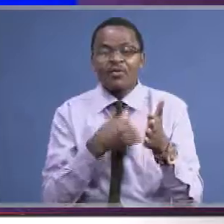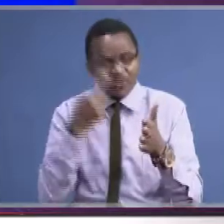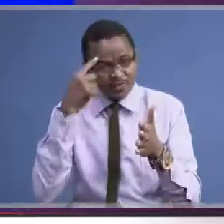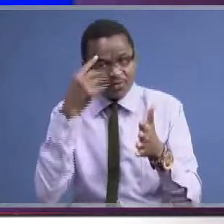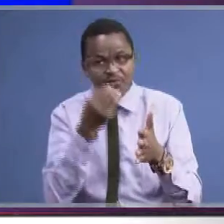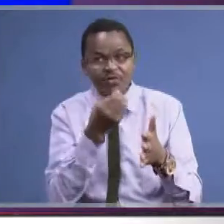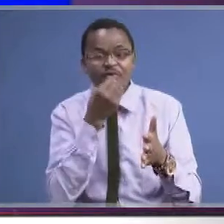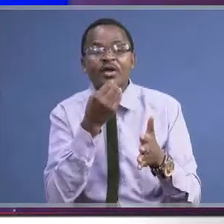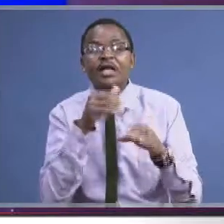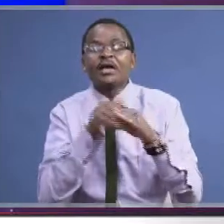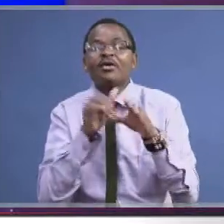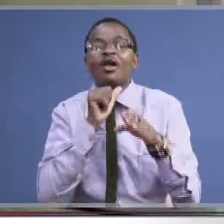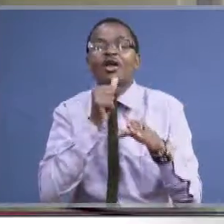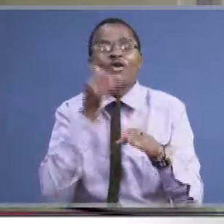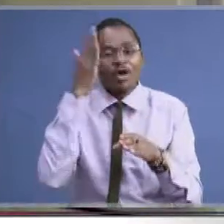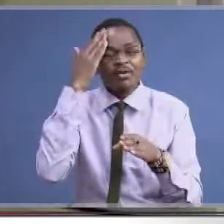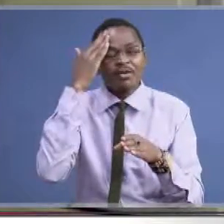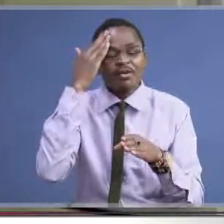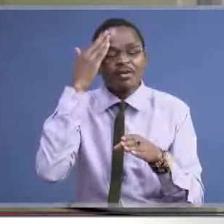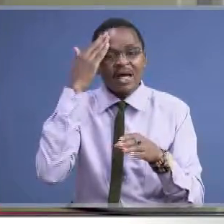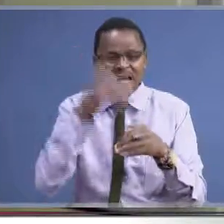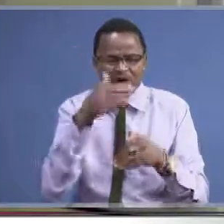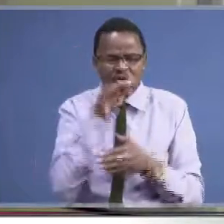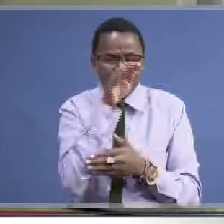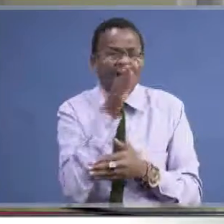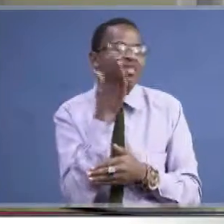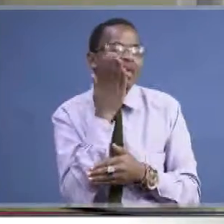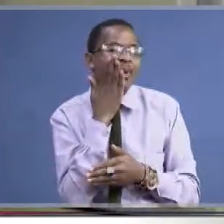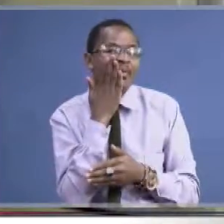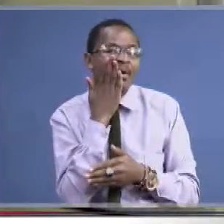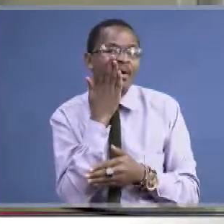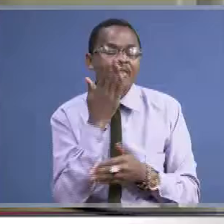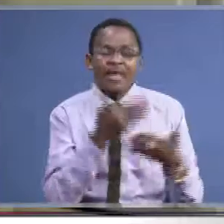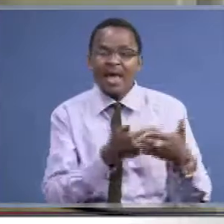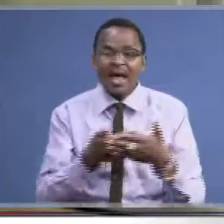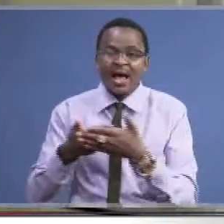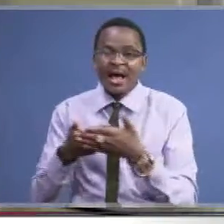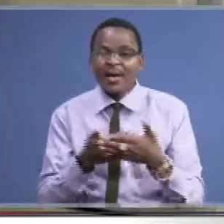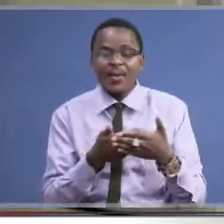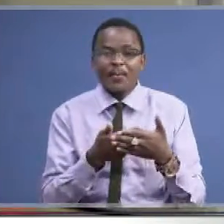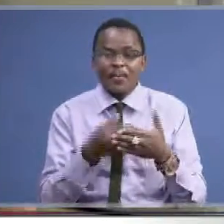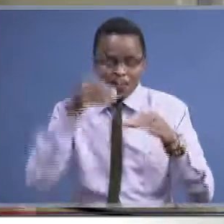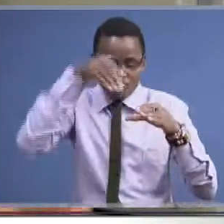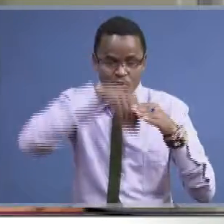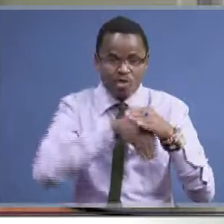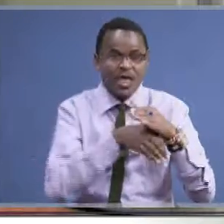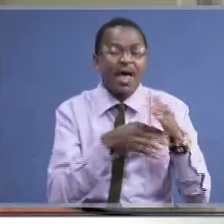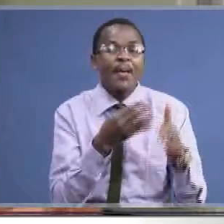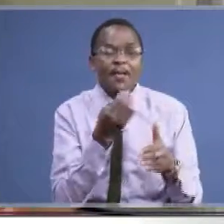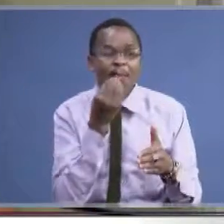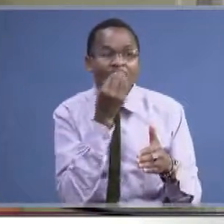breastfeeding that the young women are not aware of. We always ask the mothers to make sure that the baby actually puts their mouth